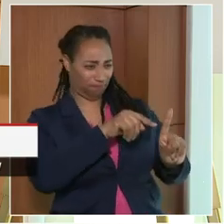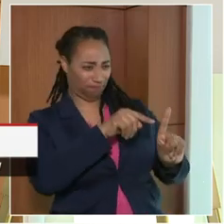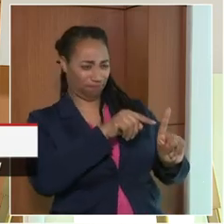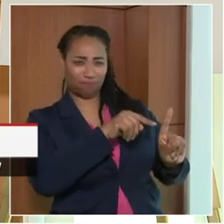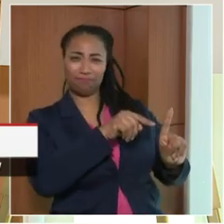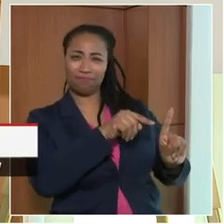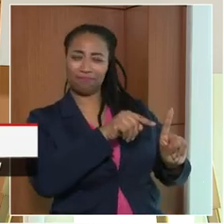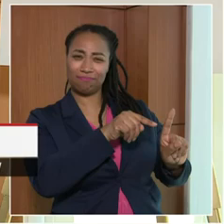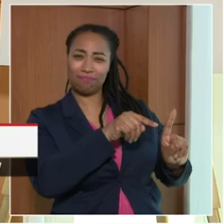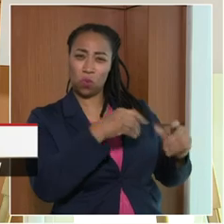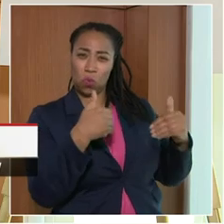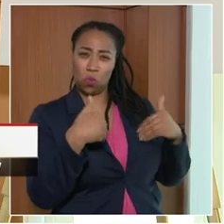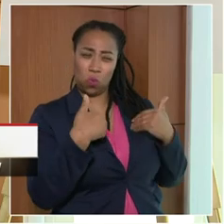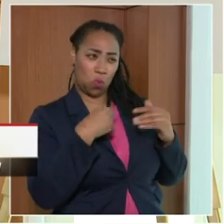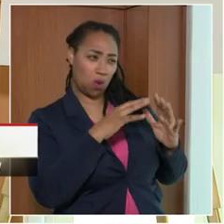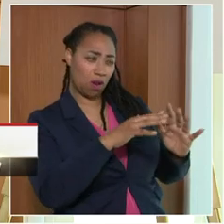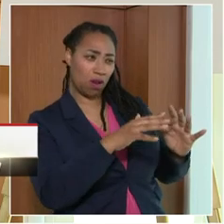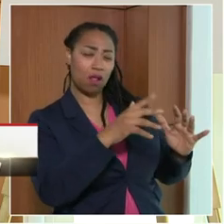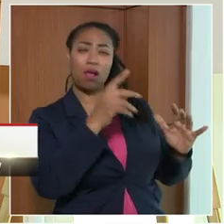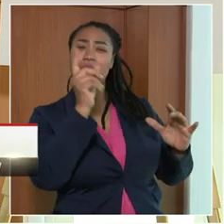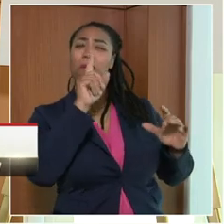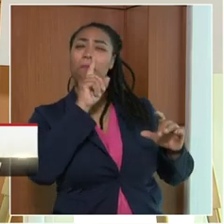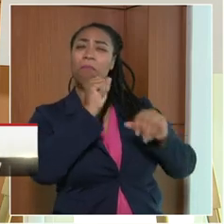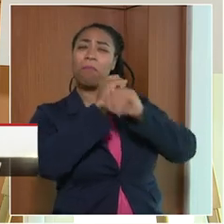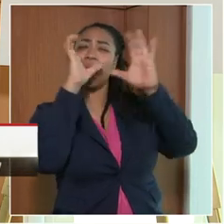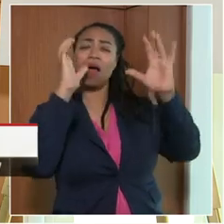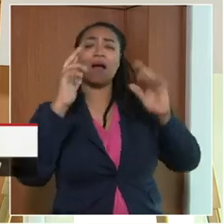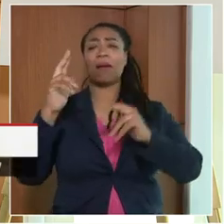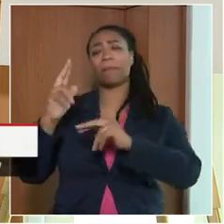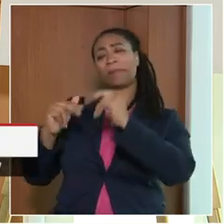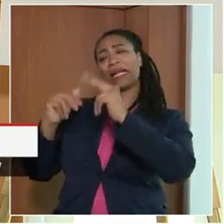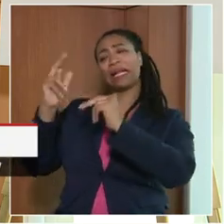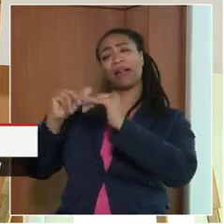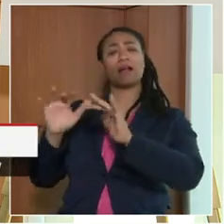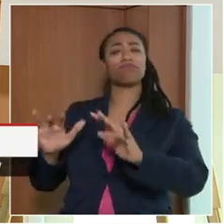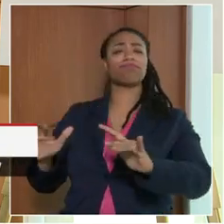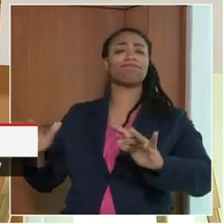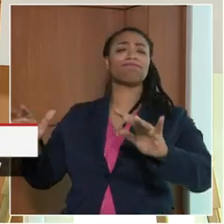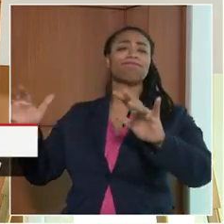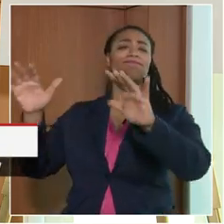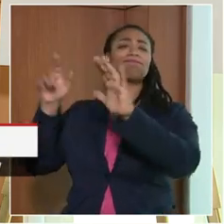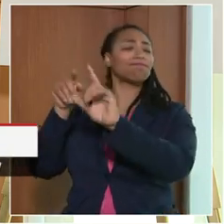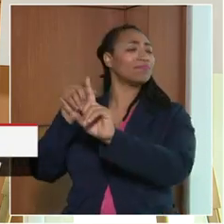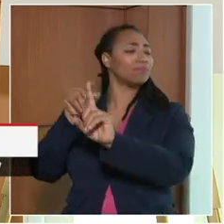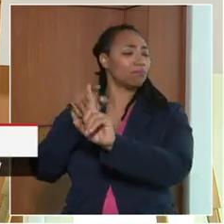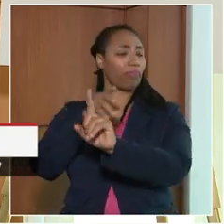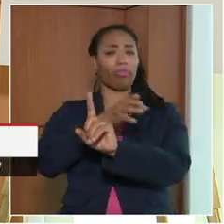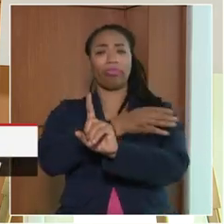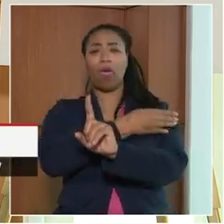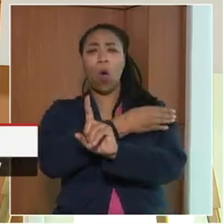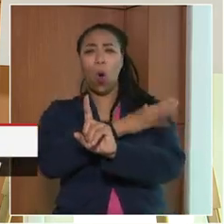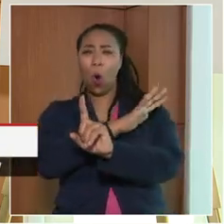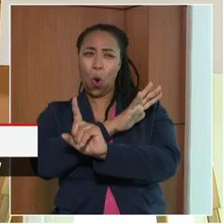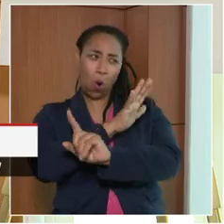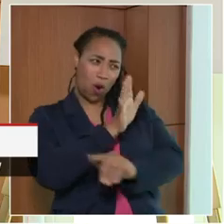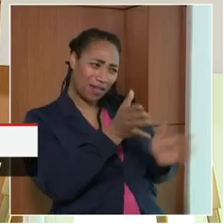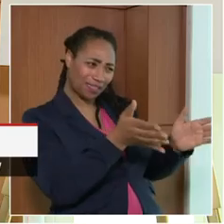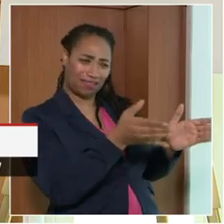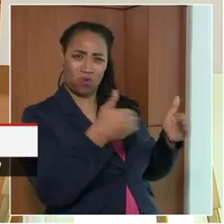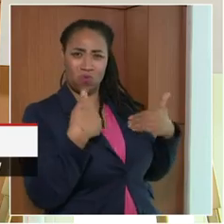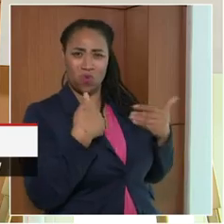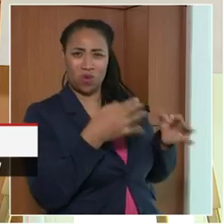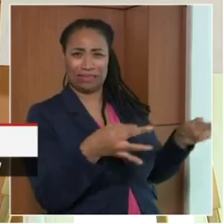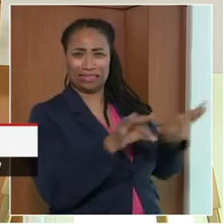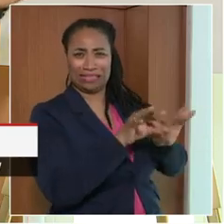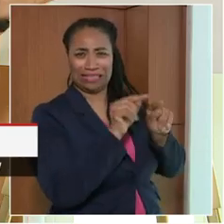that changes. That changes. And so I am confident that as every youth development professional receives their